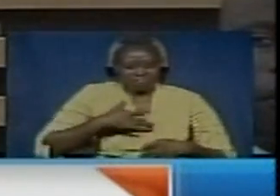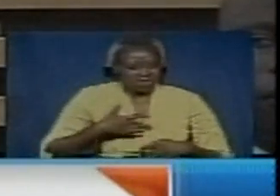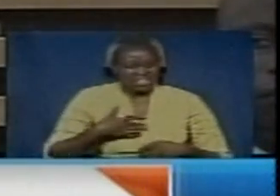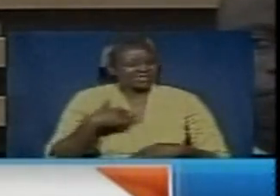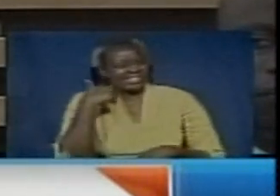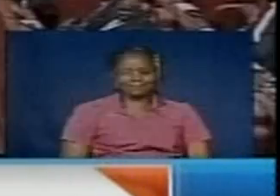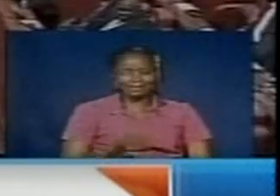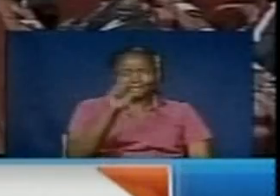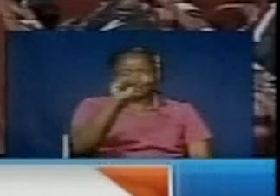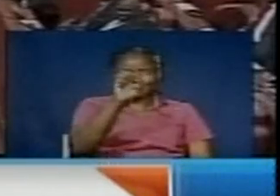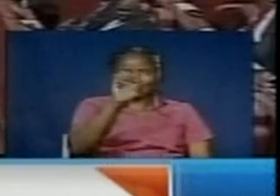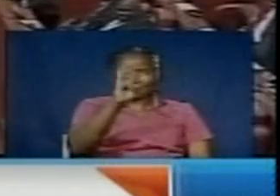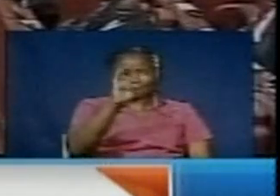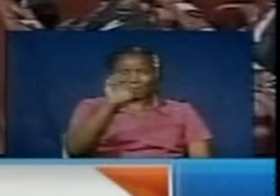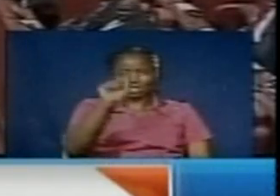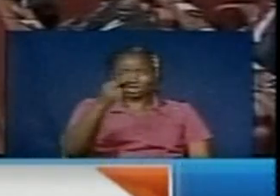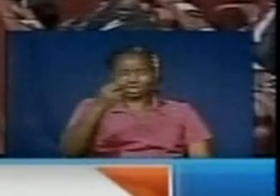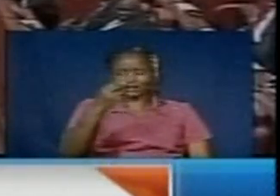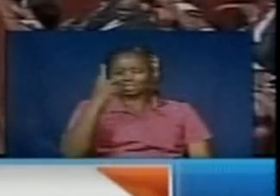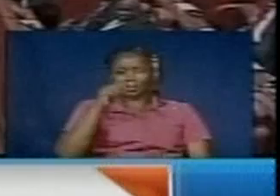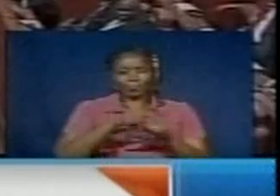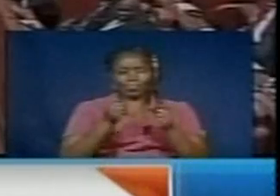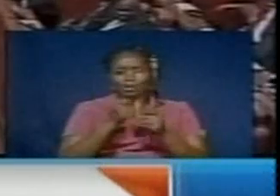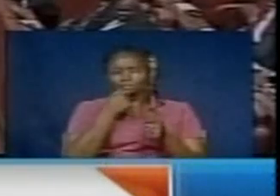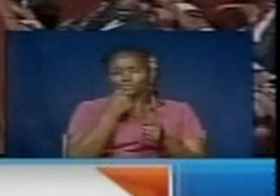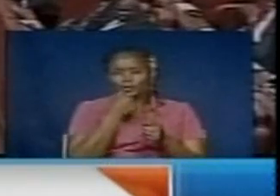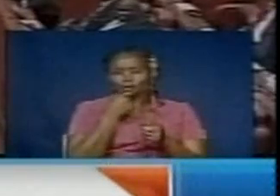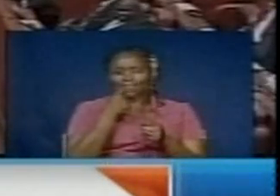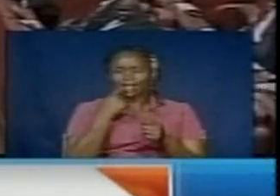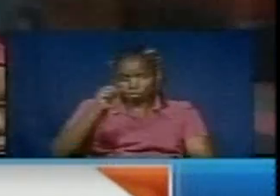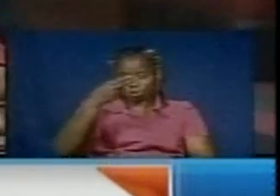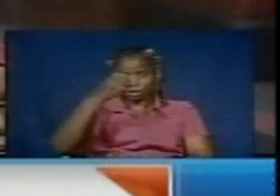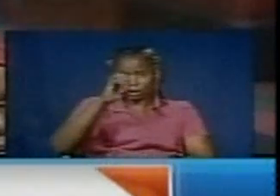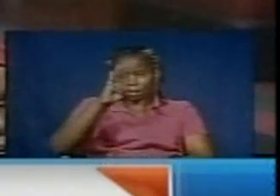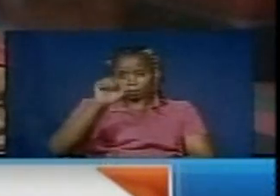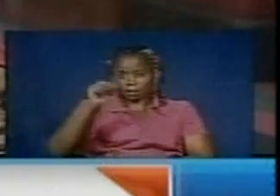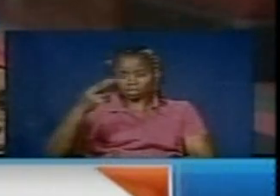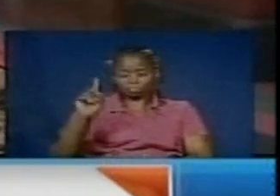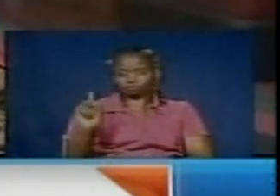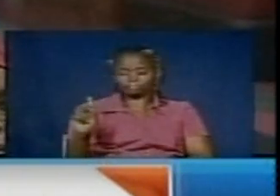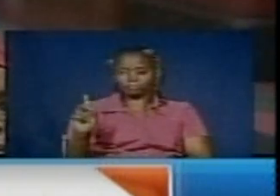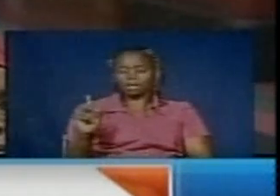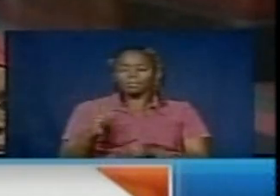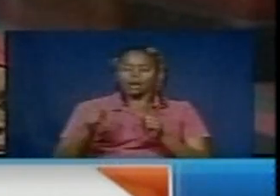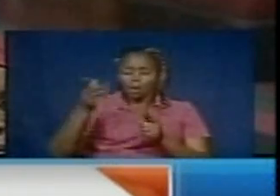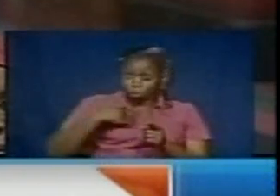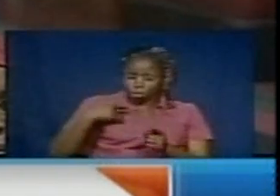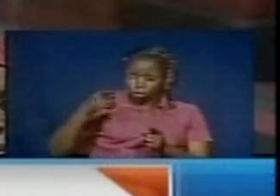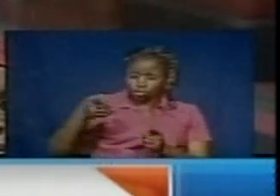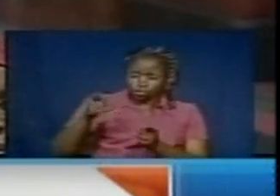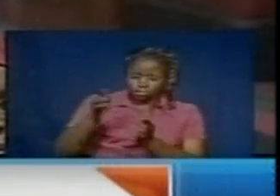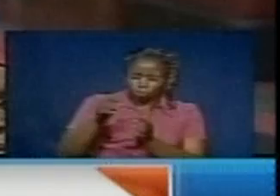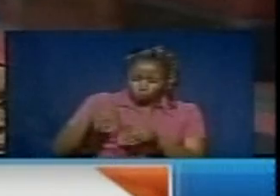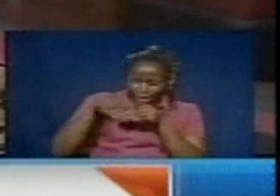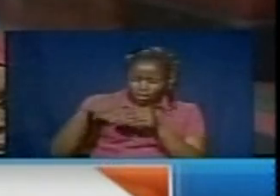ill prepared. Or is the opposition the result of a push and pull between those who would see the list of nominees sail through